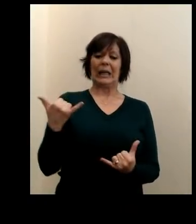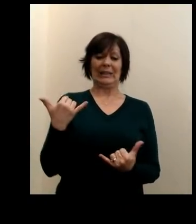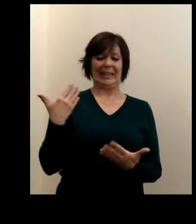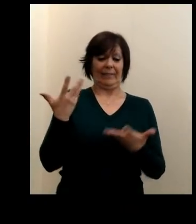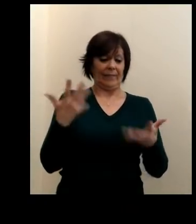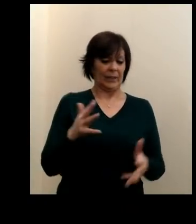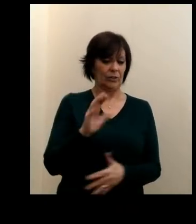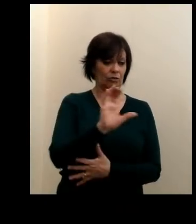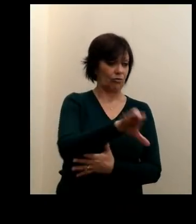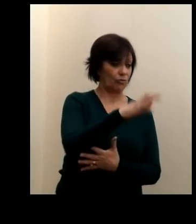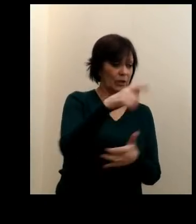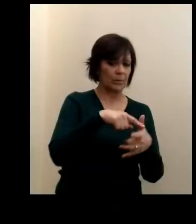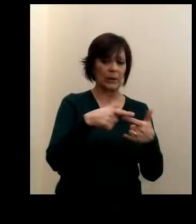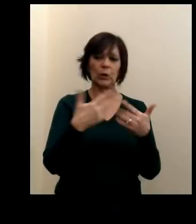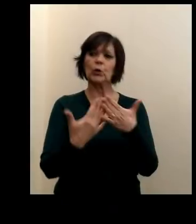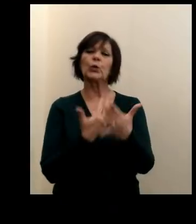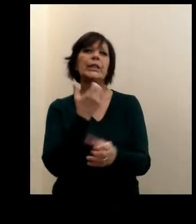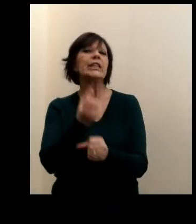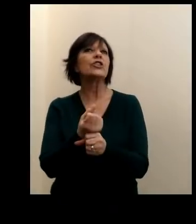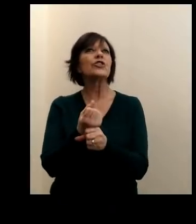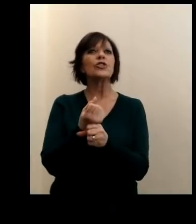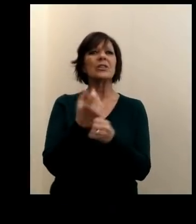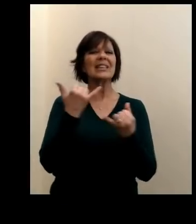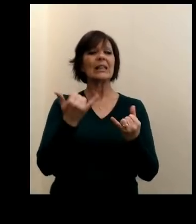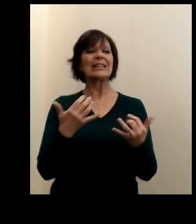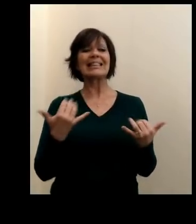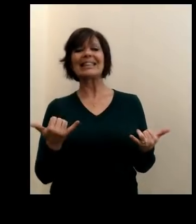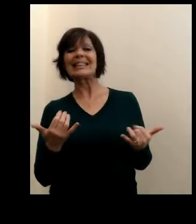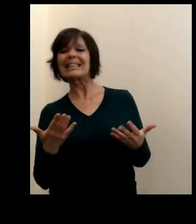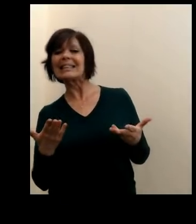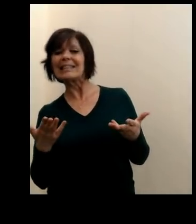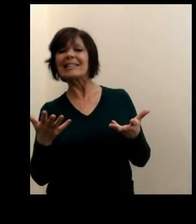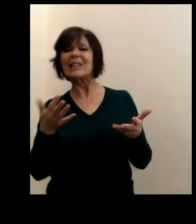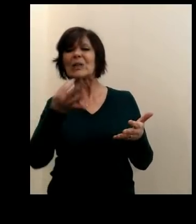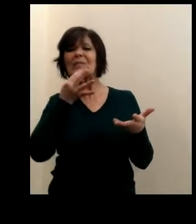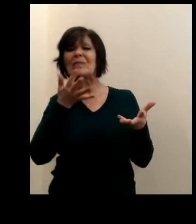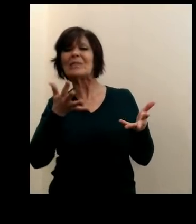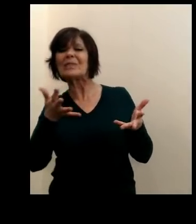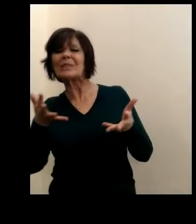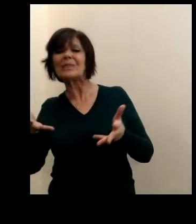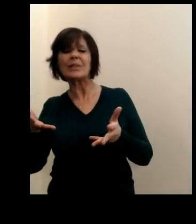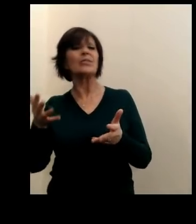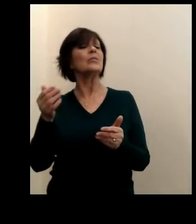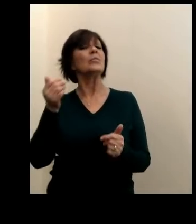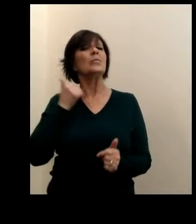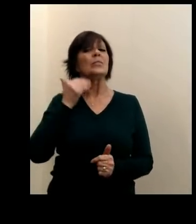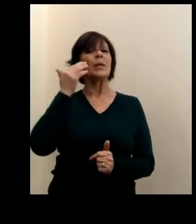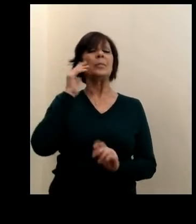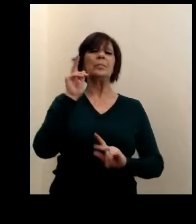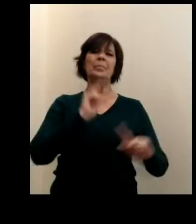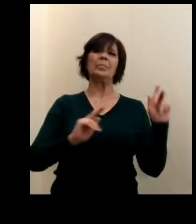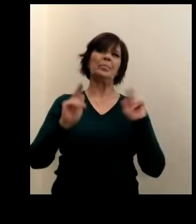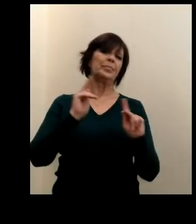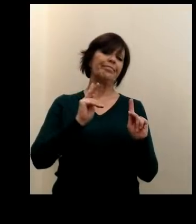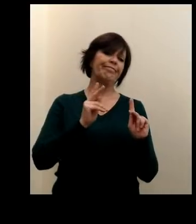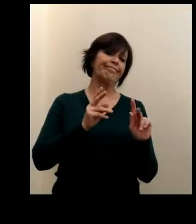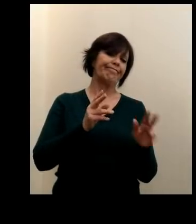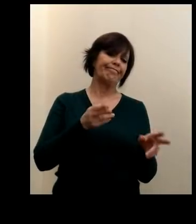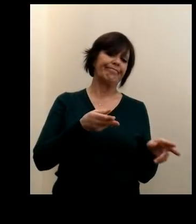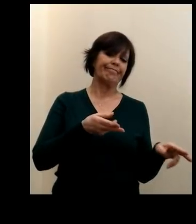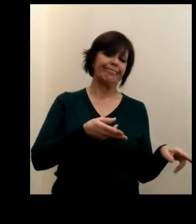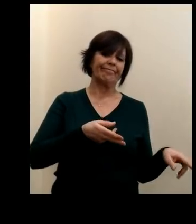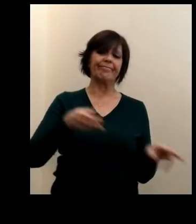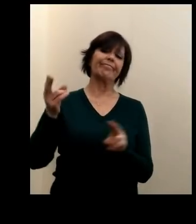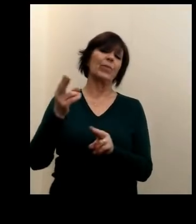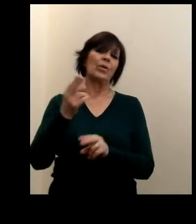Year's new cases. It's not unheard of for people to be hospitalized in the 6